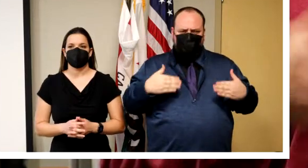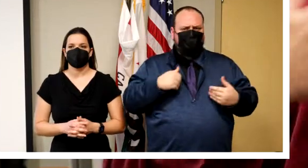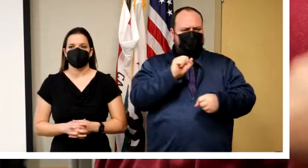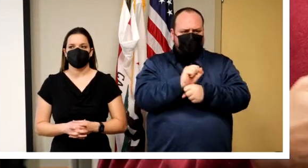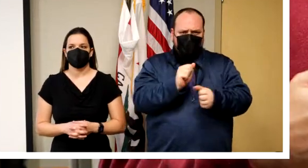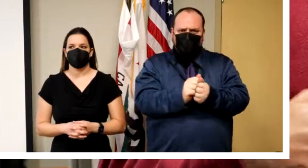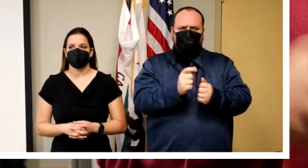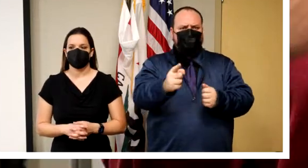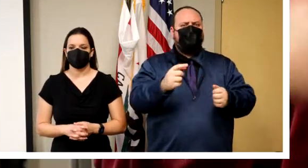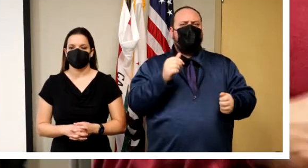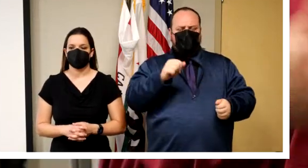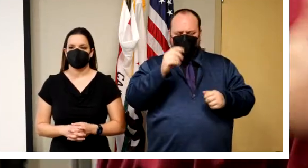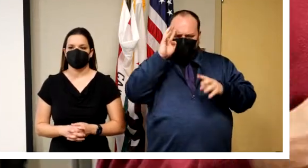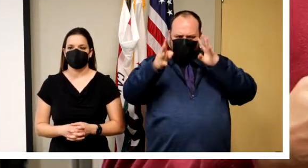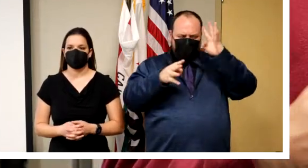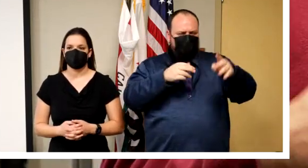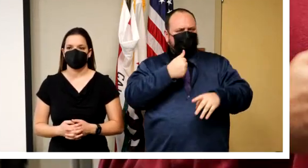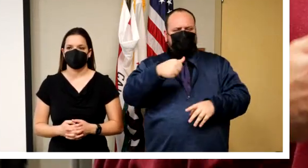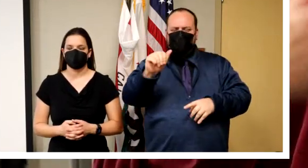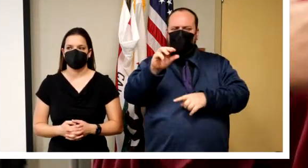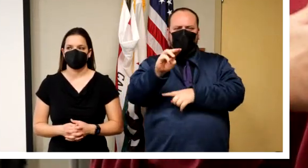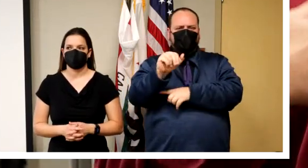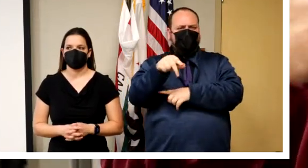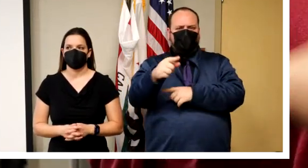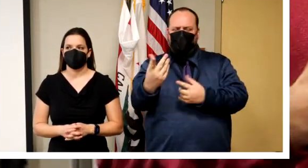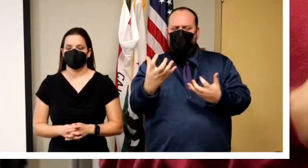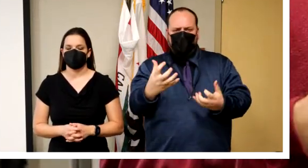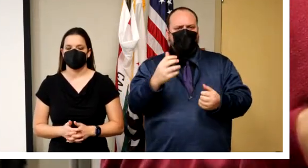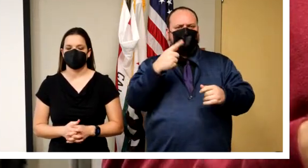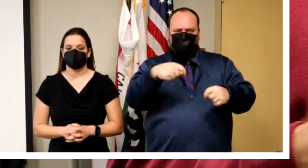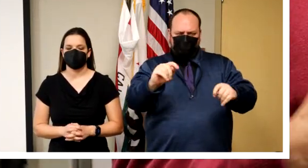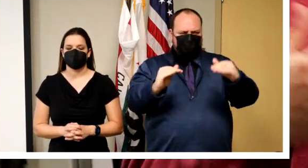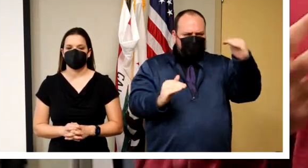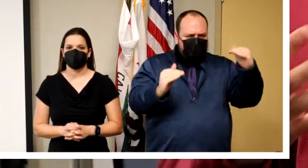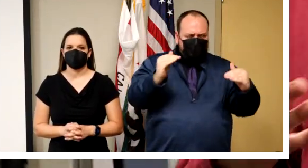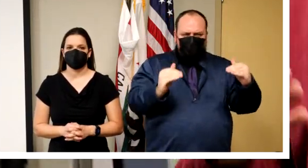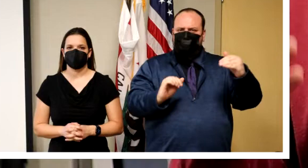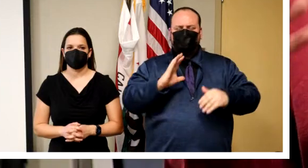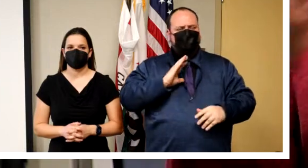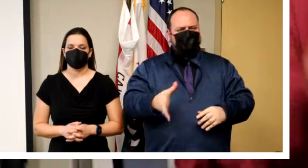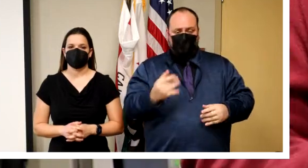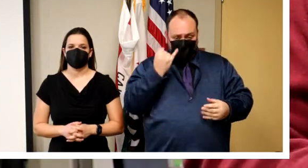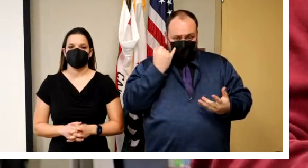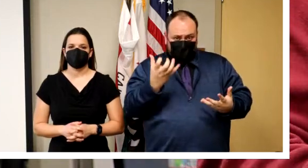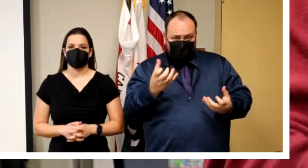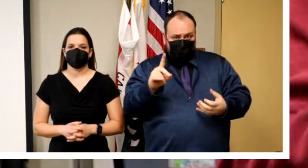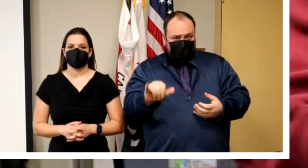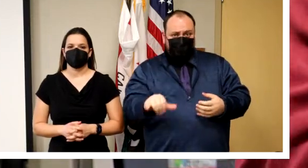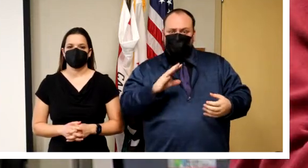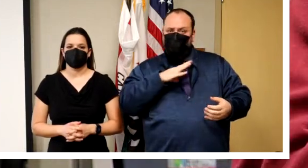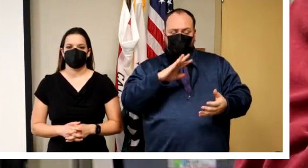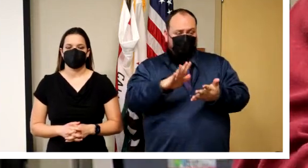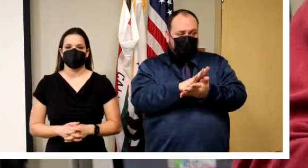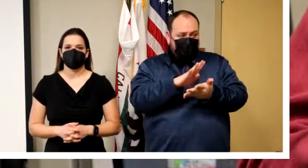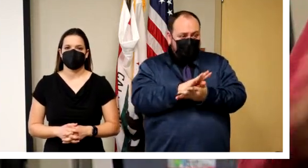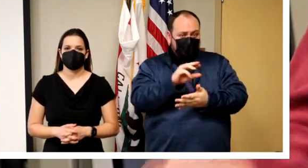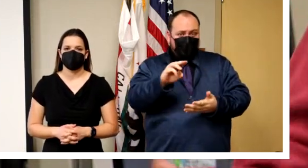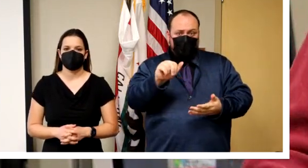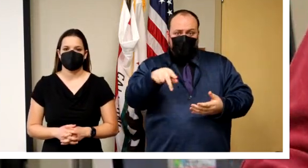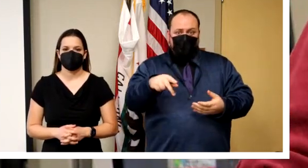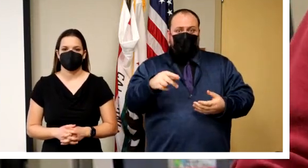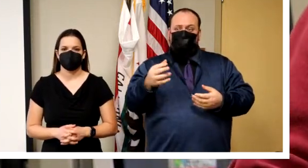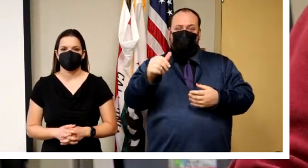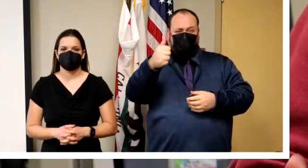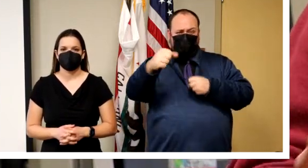create whatever map you want to be able to balance that out. And so if that's the way you'd like to do it, we can do paper maps. 10 years ago in Elk Grove, I had a